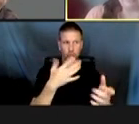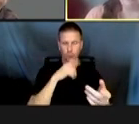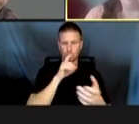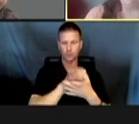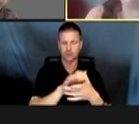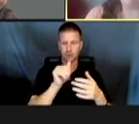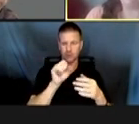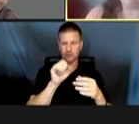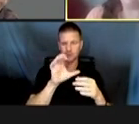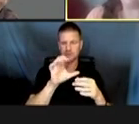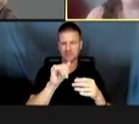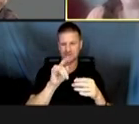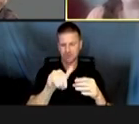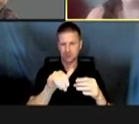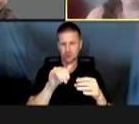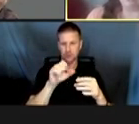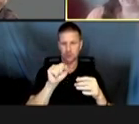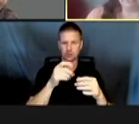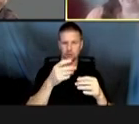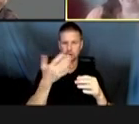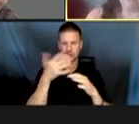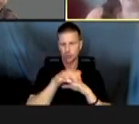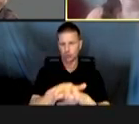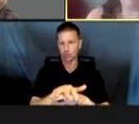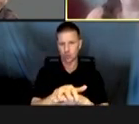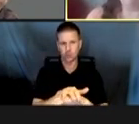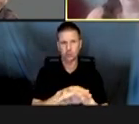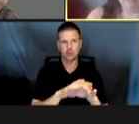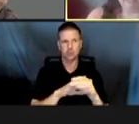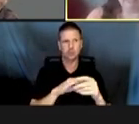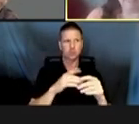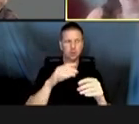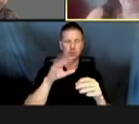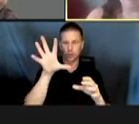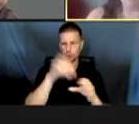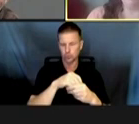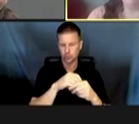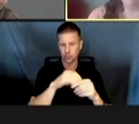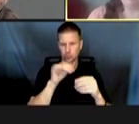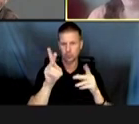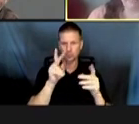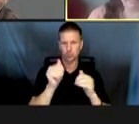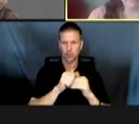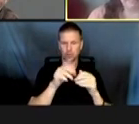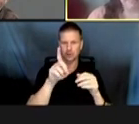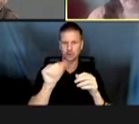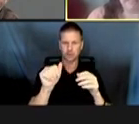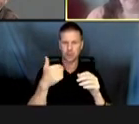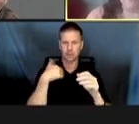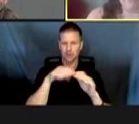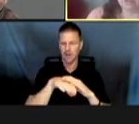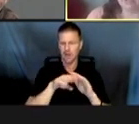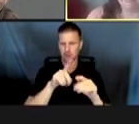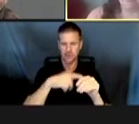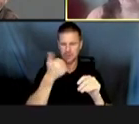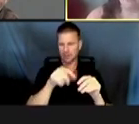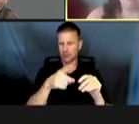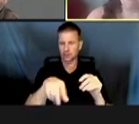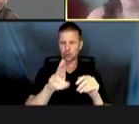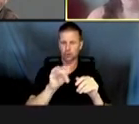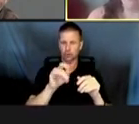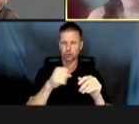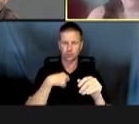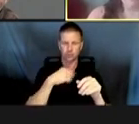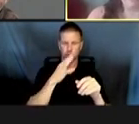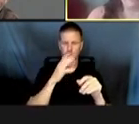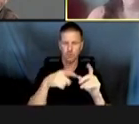city, I believe, is integration, is inclusivity, and that people with disabilities have access to any of these units that we're talking